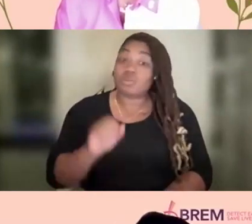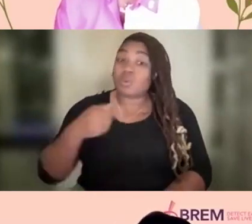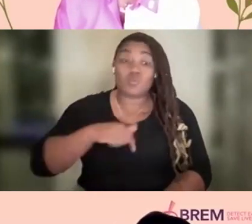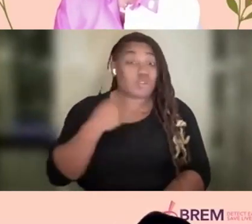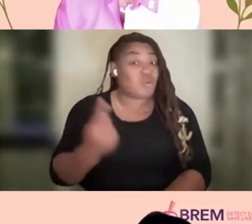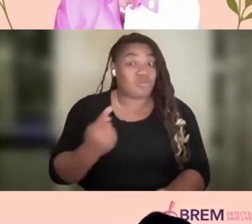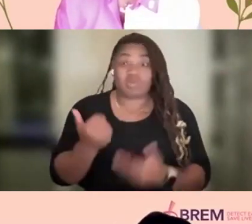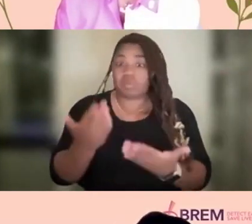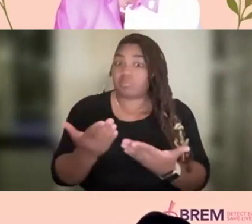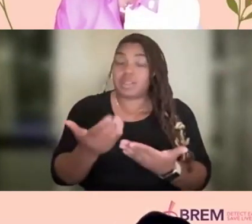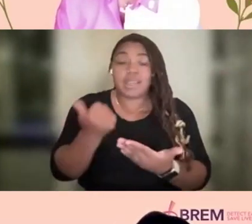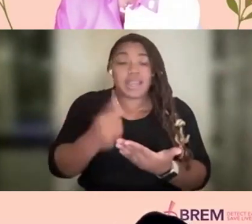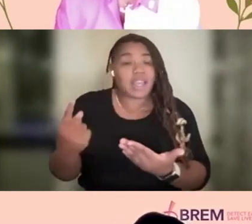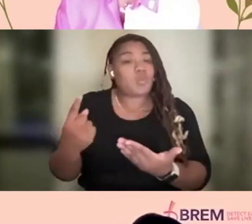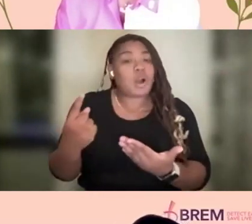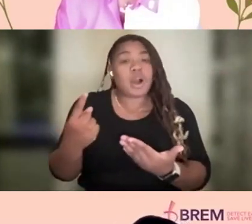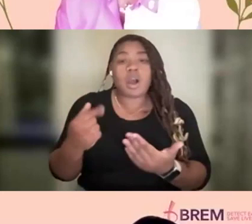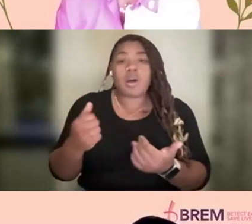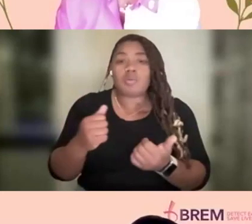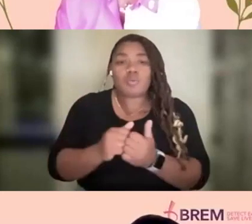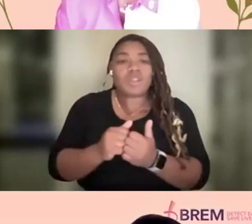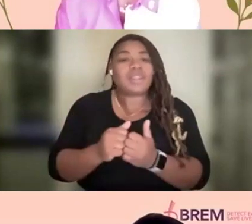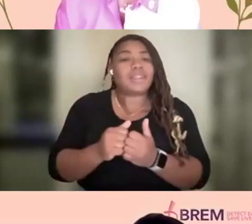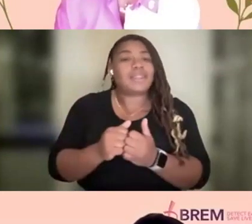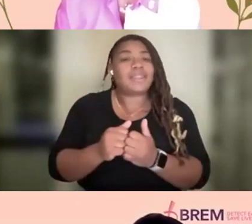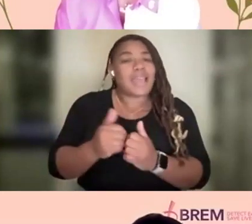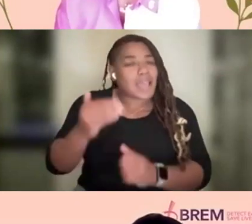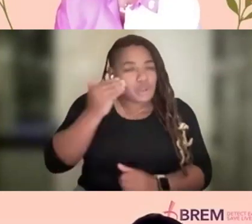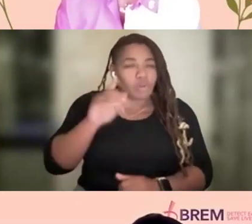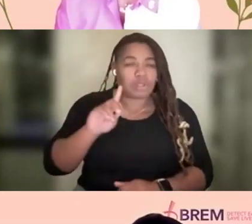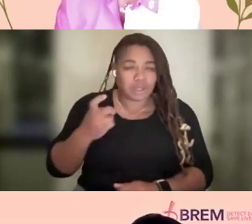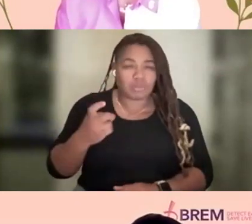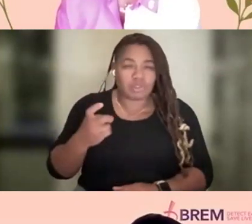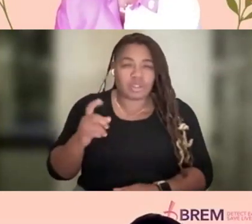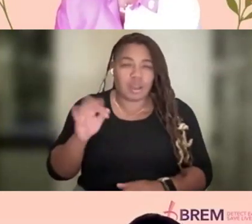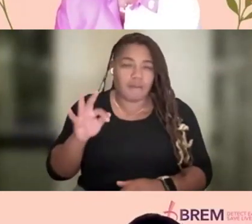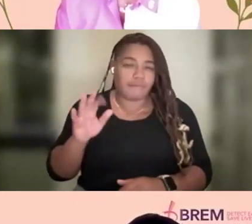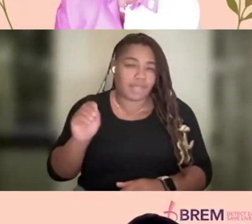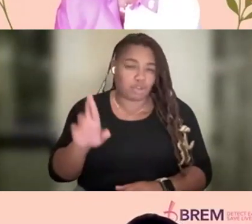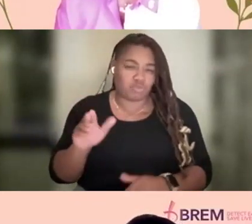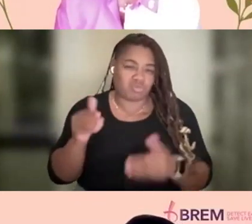that anyone with, with a known diagnosis of cancer get genetic testing.